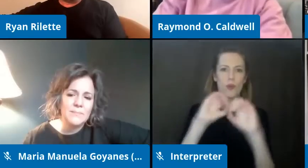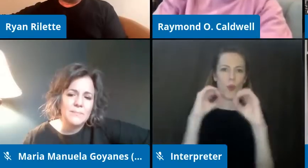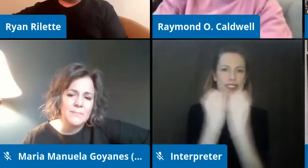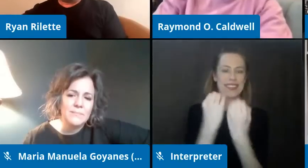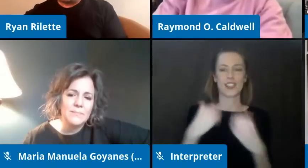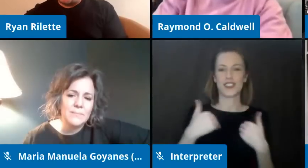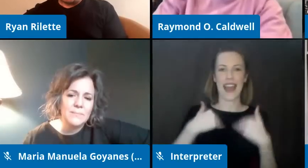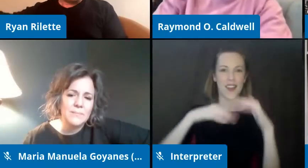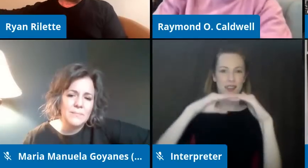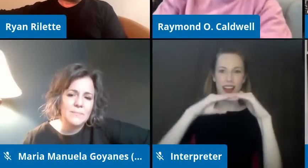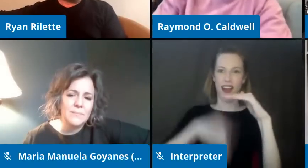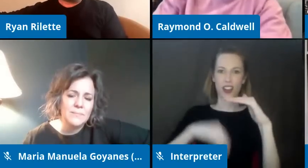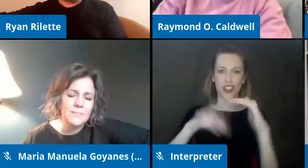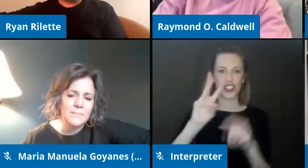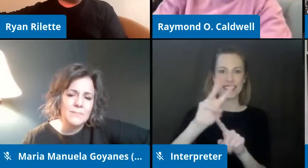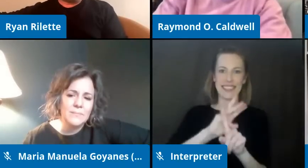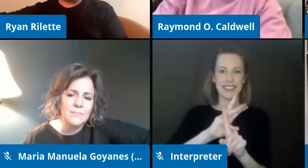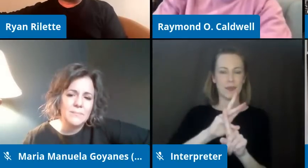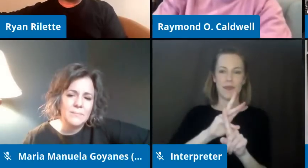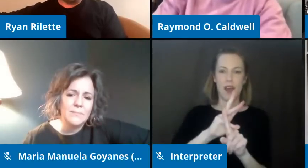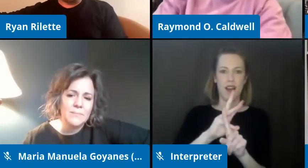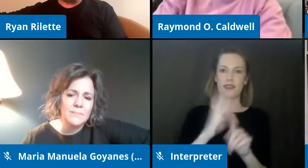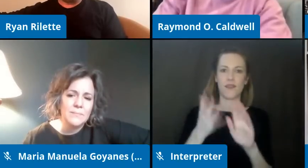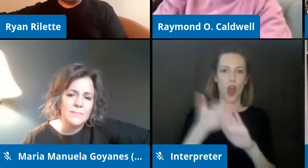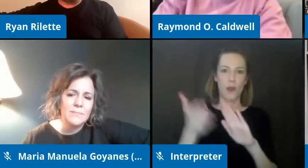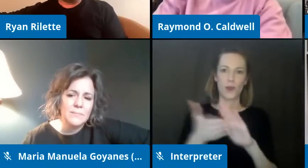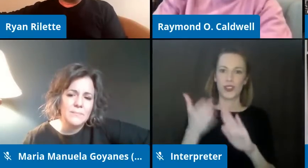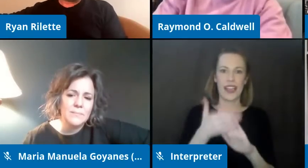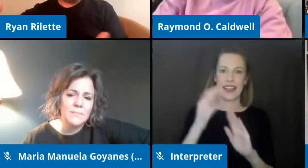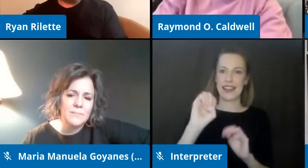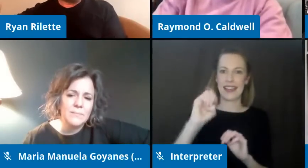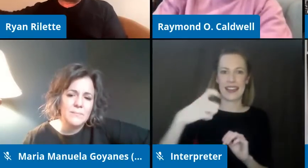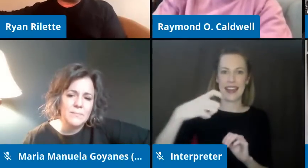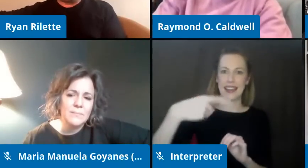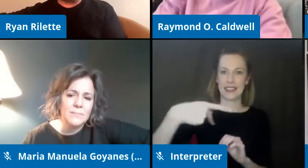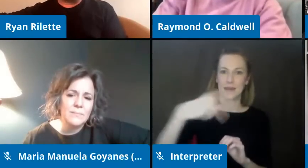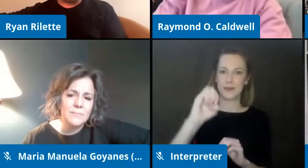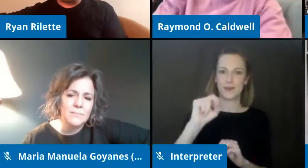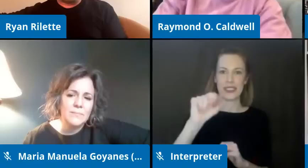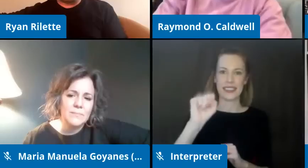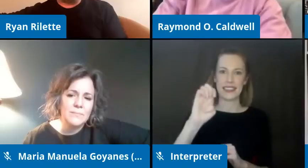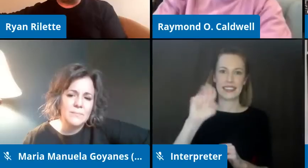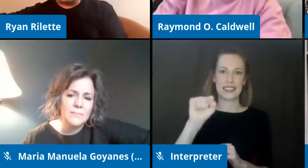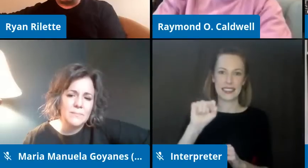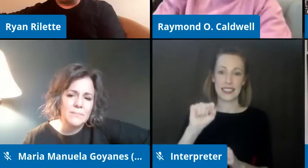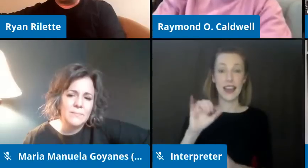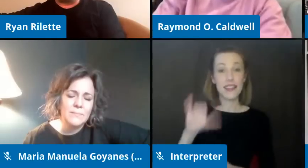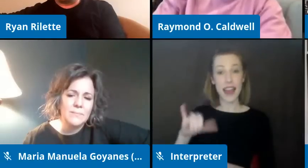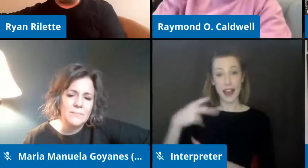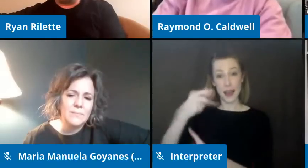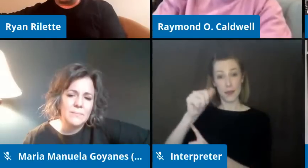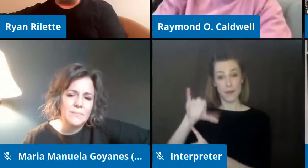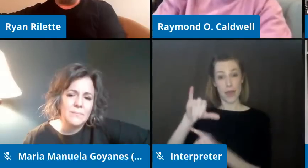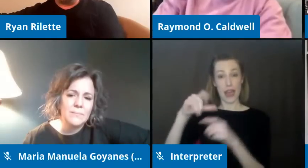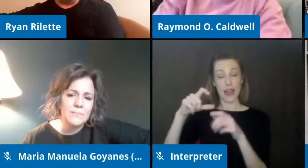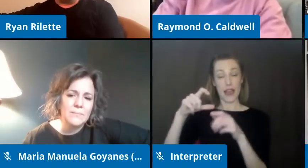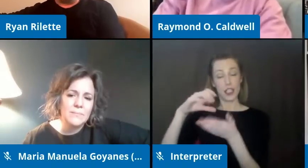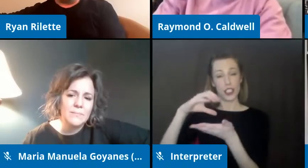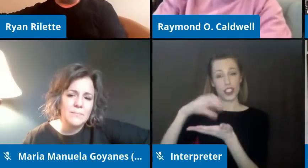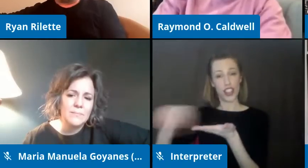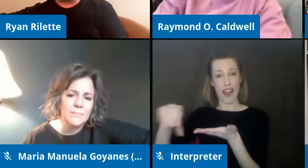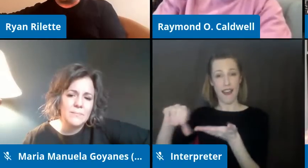hand. There are lots of great government programs that are starting to come out. That Paycheck Protection Program, I think in particular, because it could